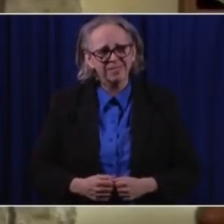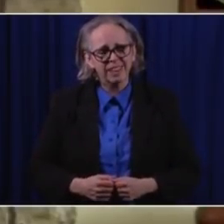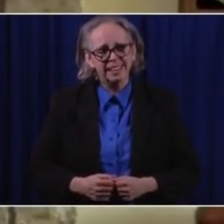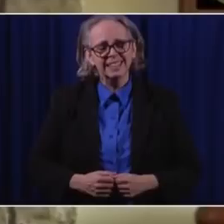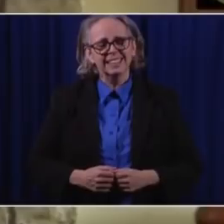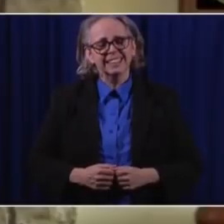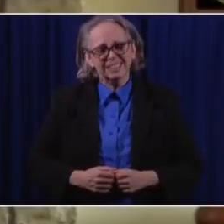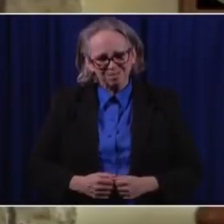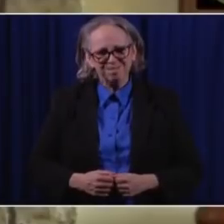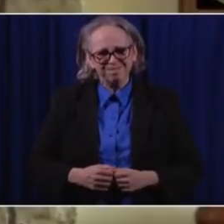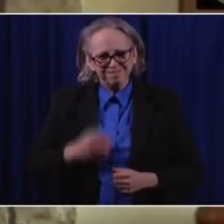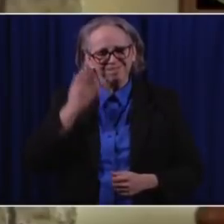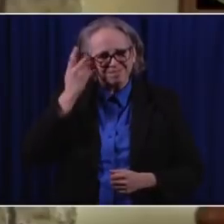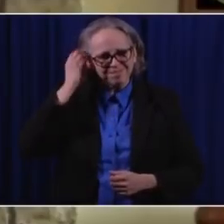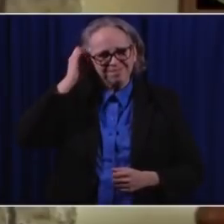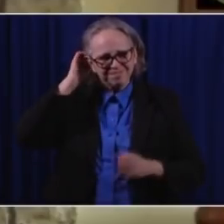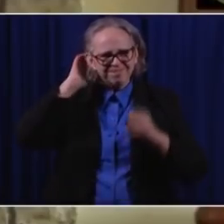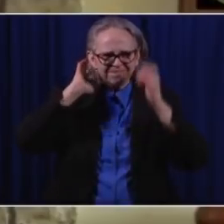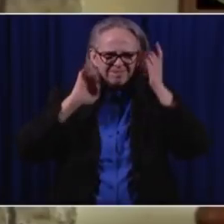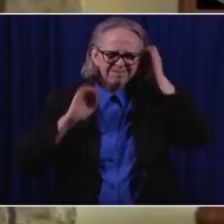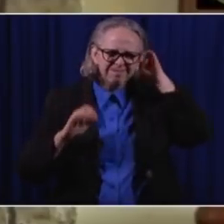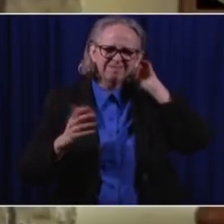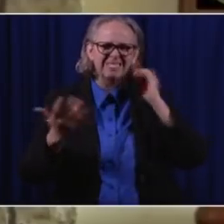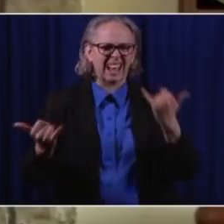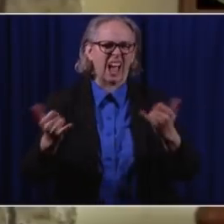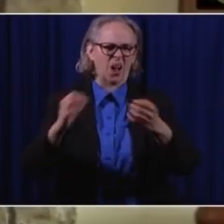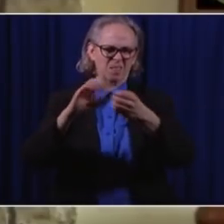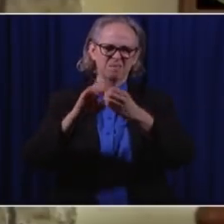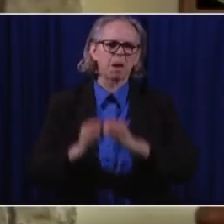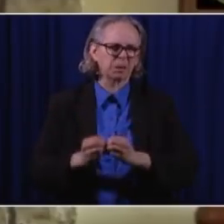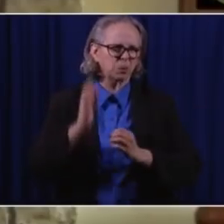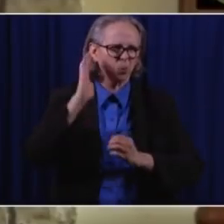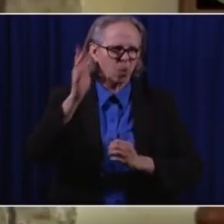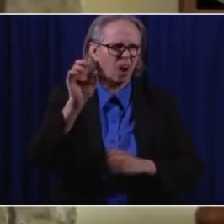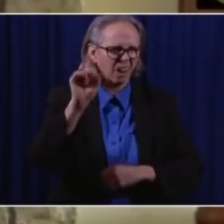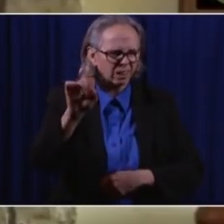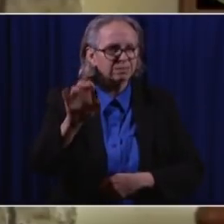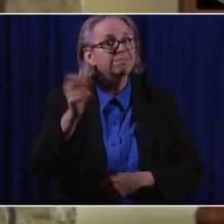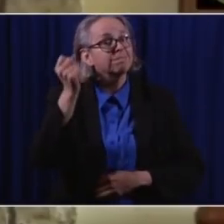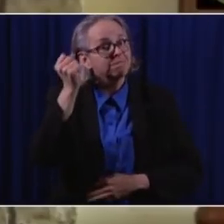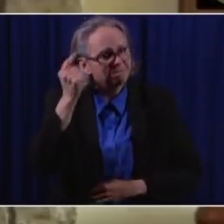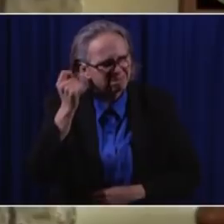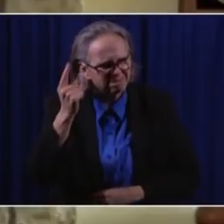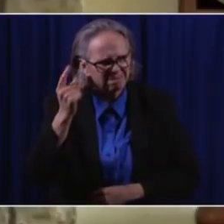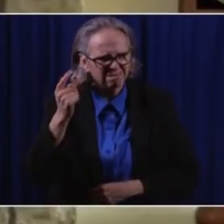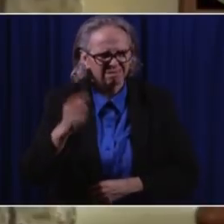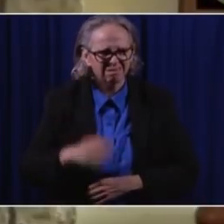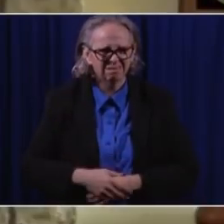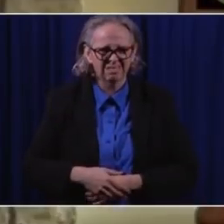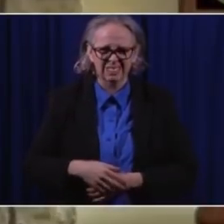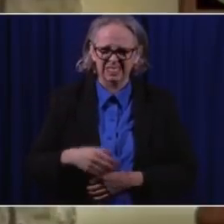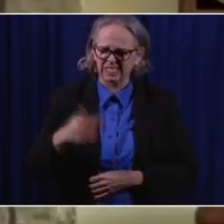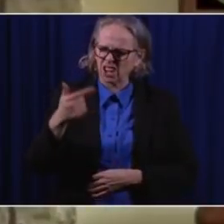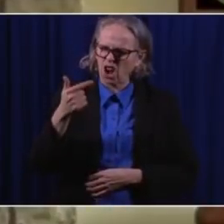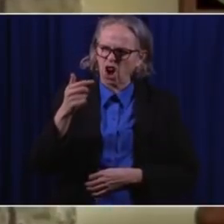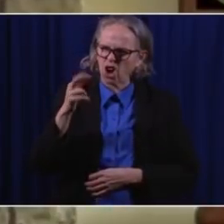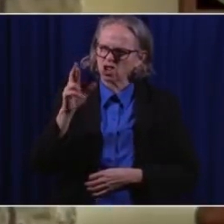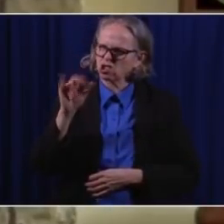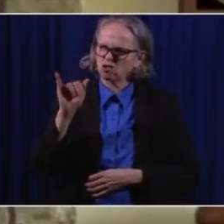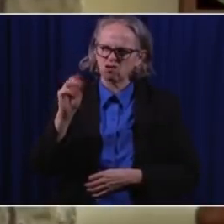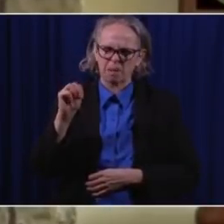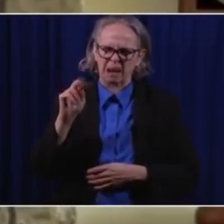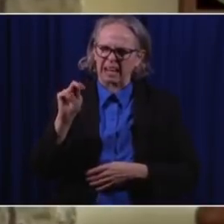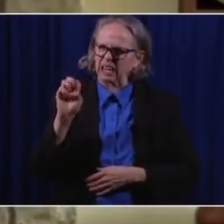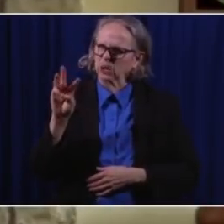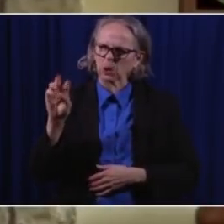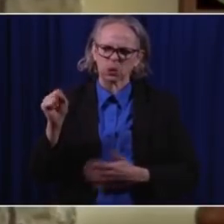we're going to go through the data today. The data continues to be grim, but I think Clark Kellogg hit the right